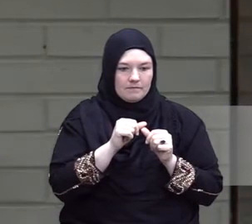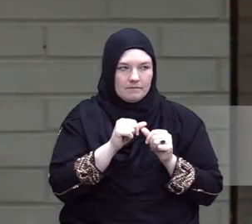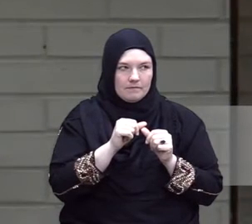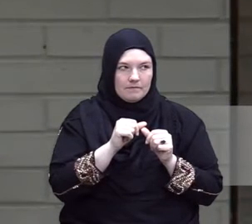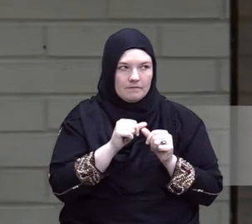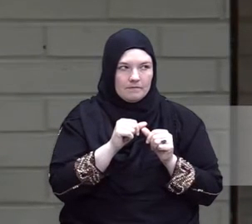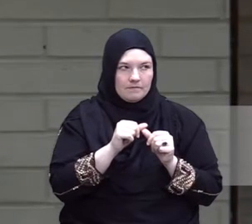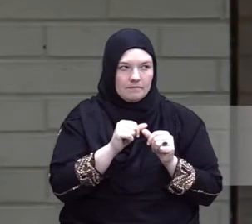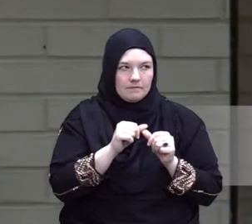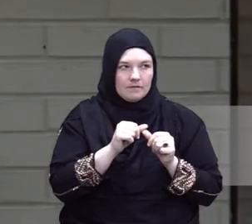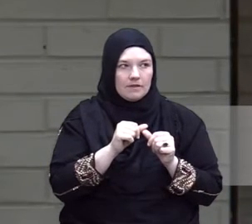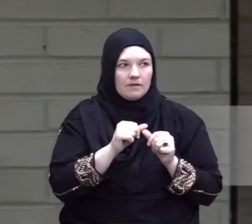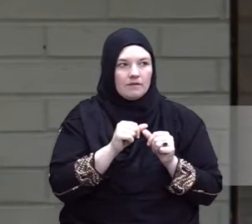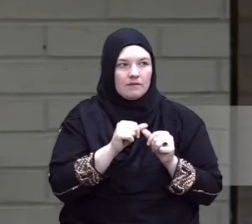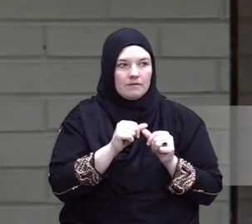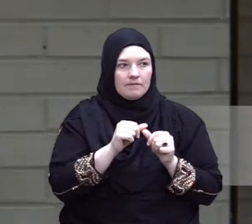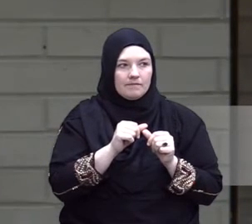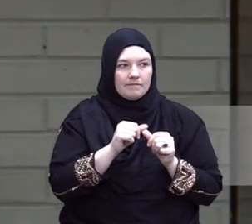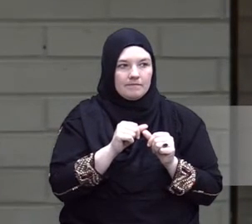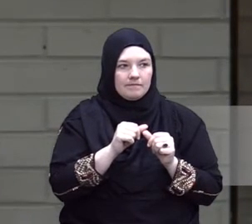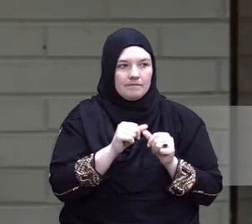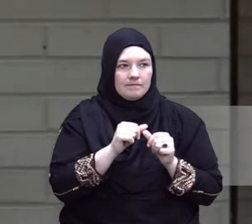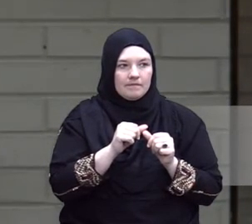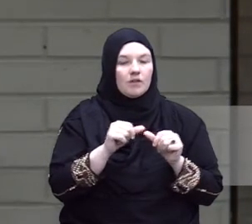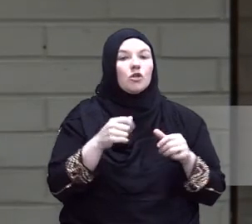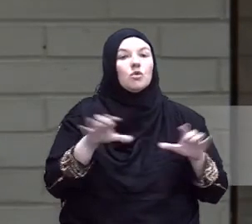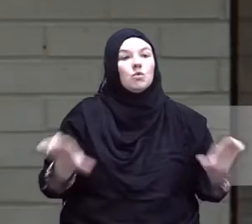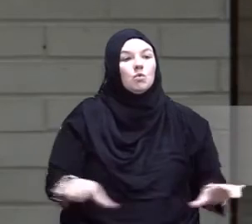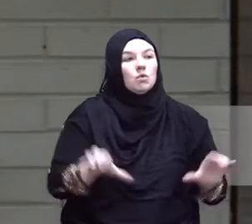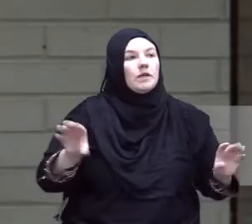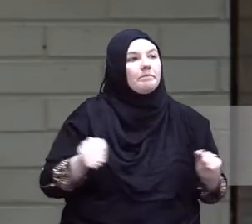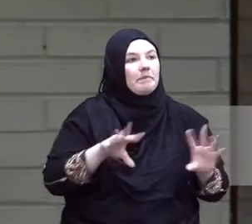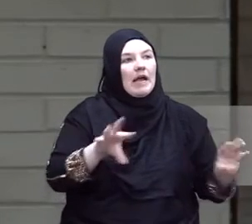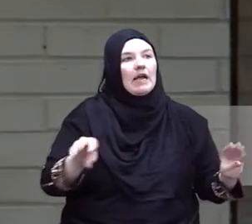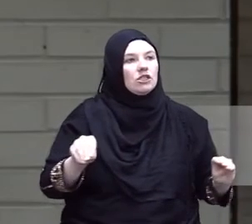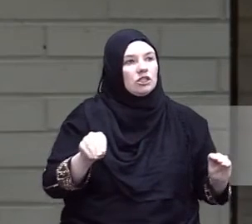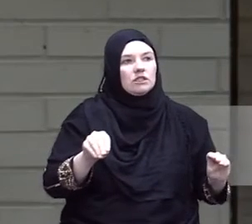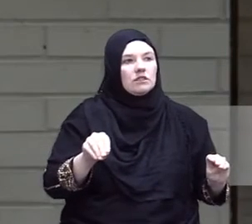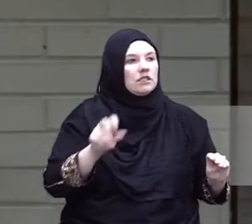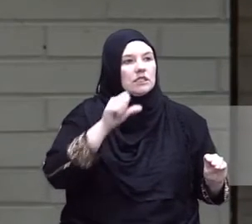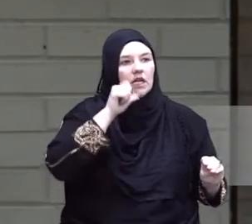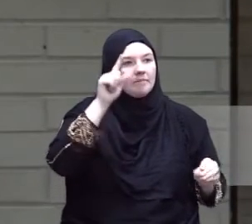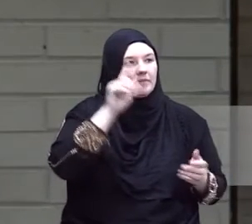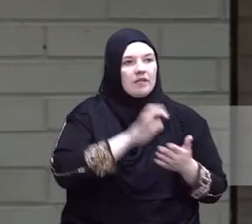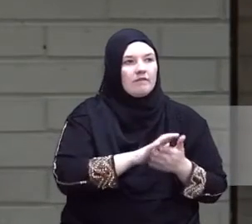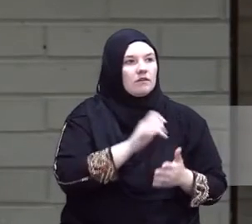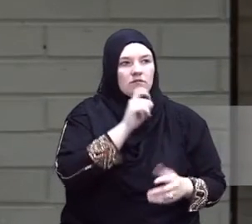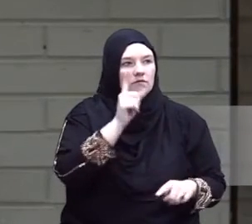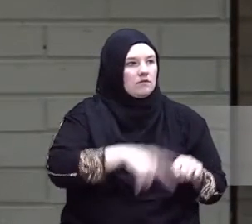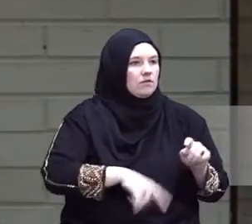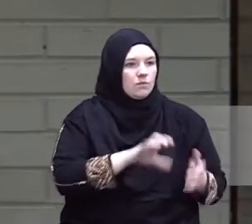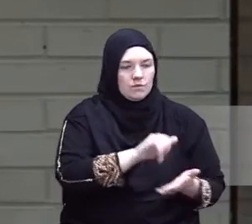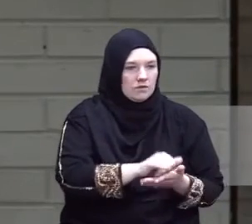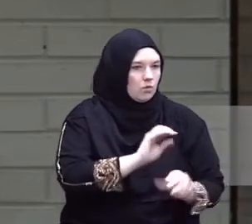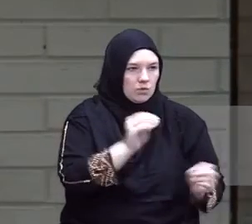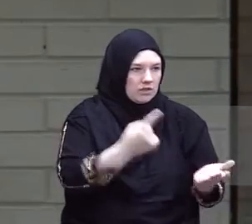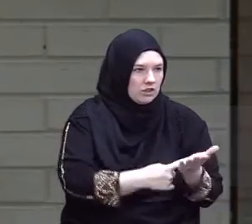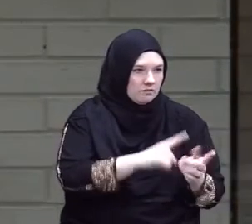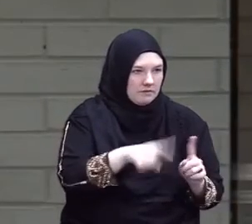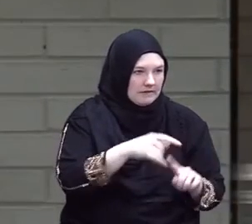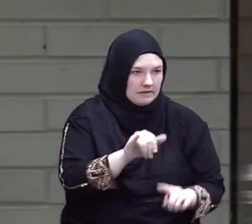Making sihr is kufr. No question, no discussion about it.